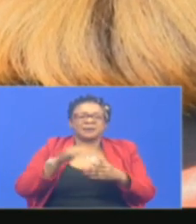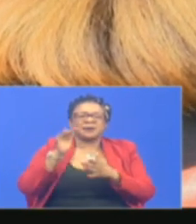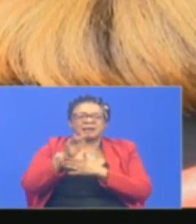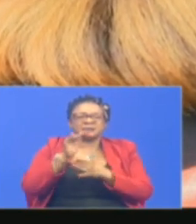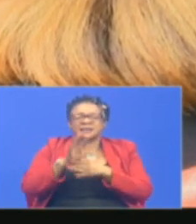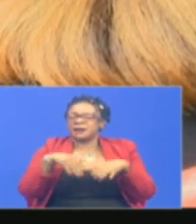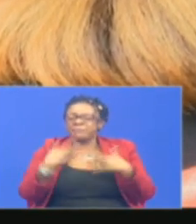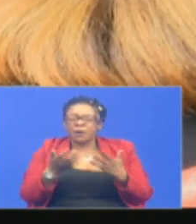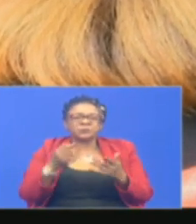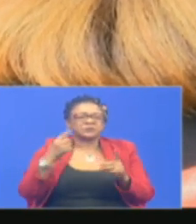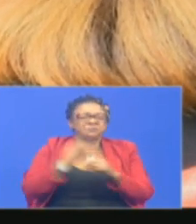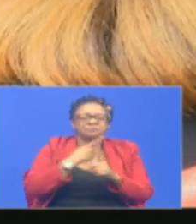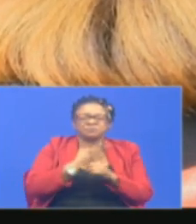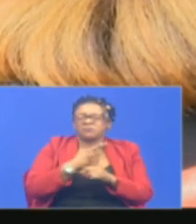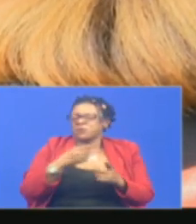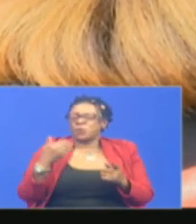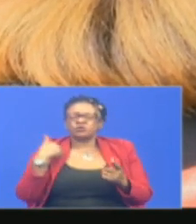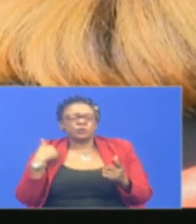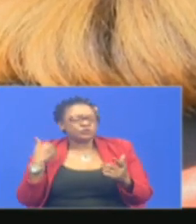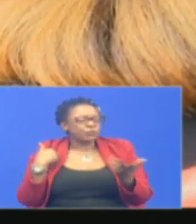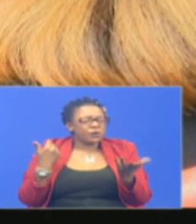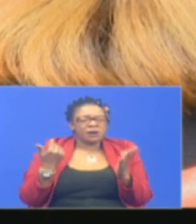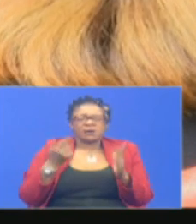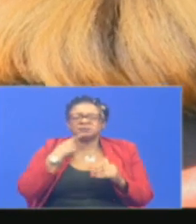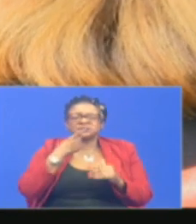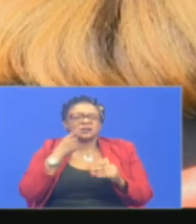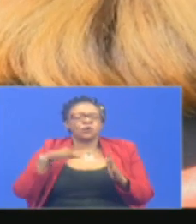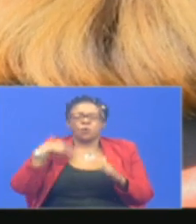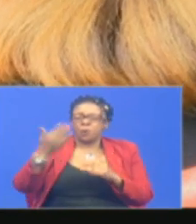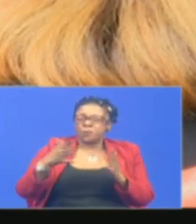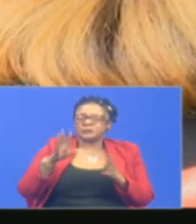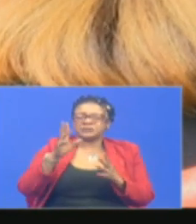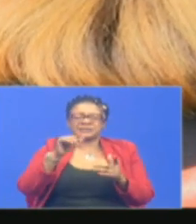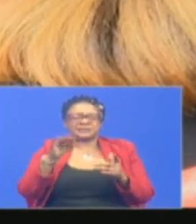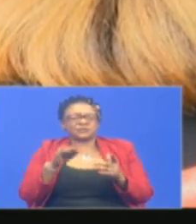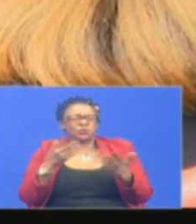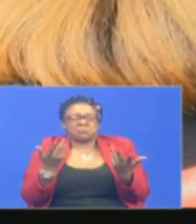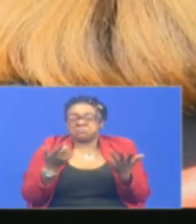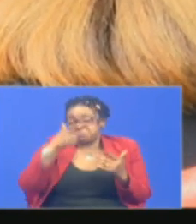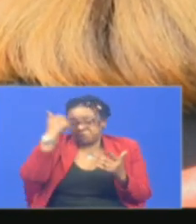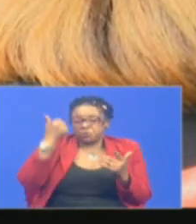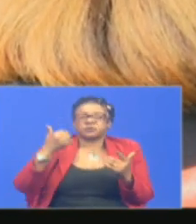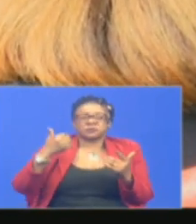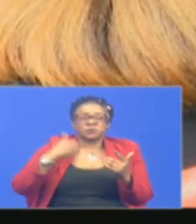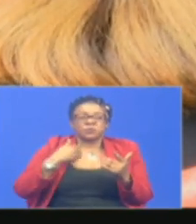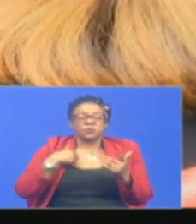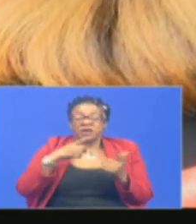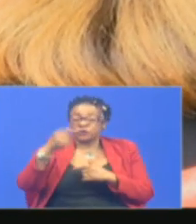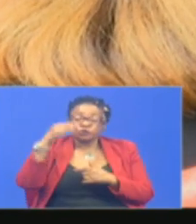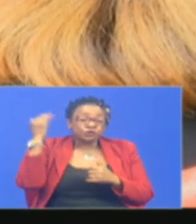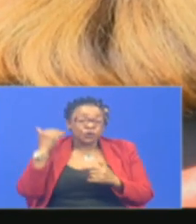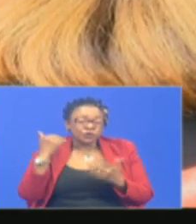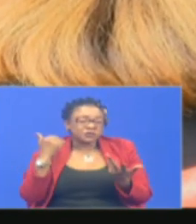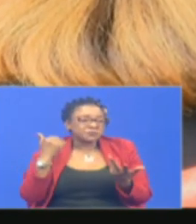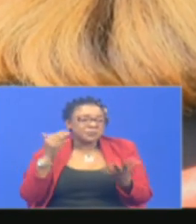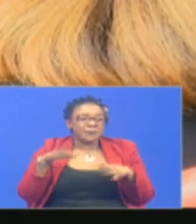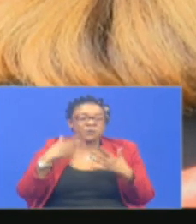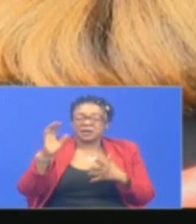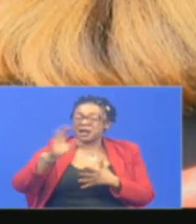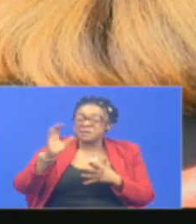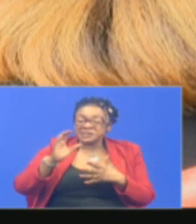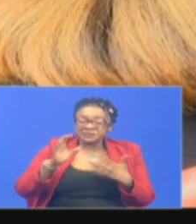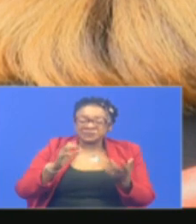activists, wanasumbua thing, always litigation, what? Because we've gone to court, we have sued him about the cabinet, we have sued